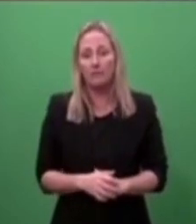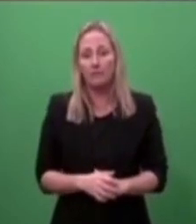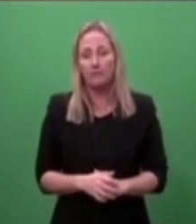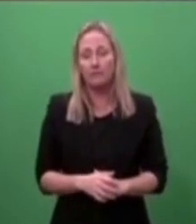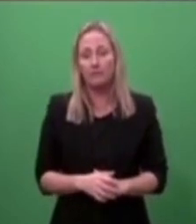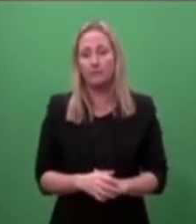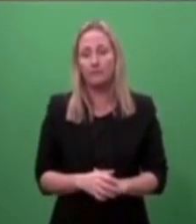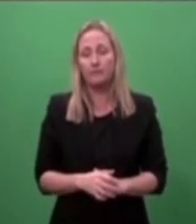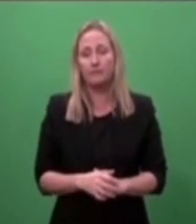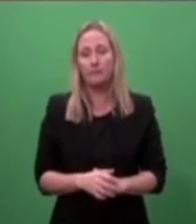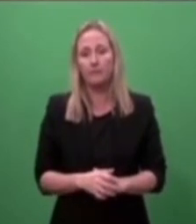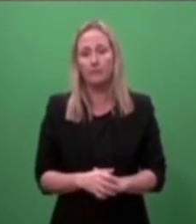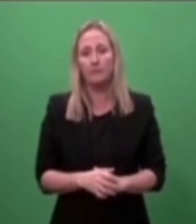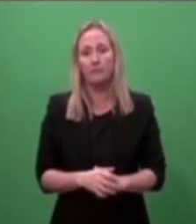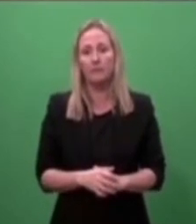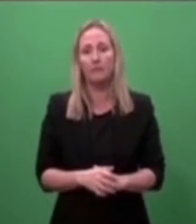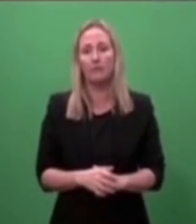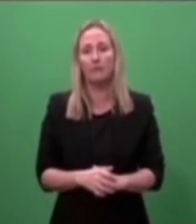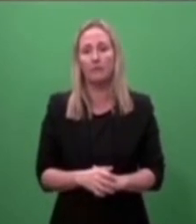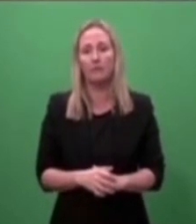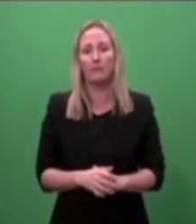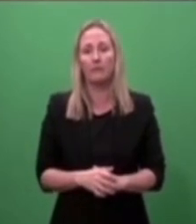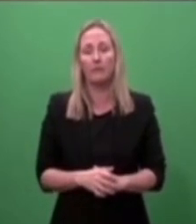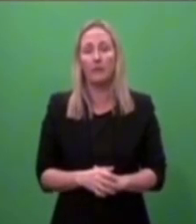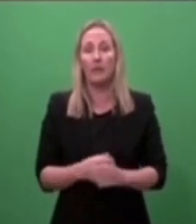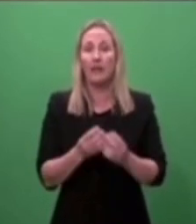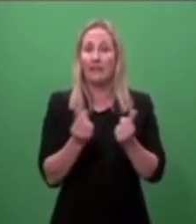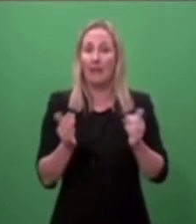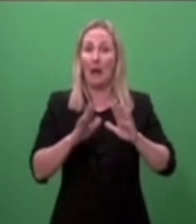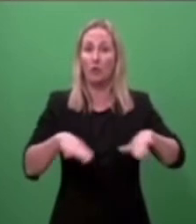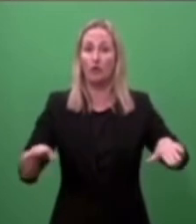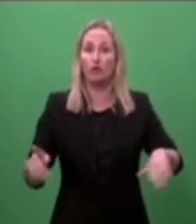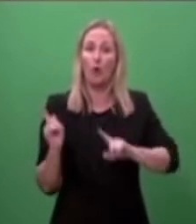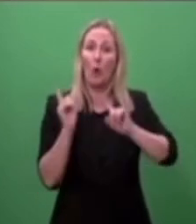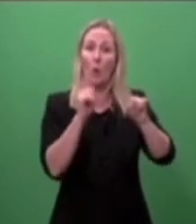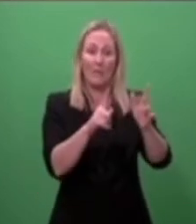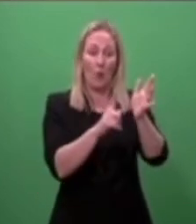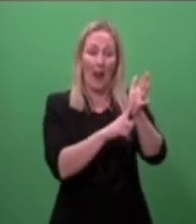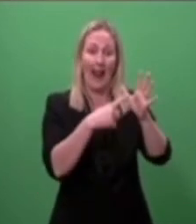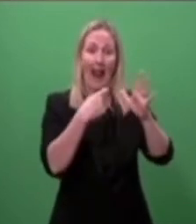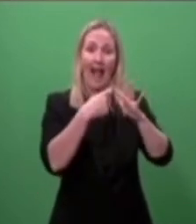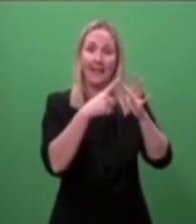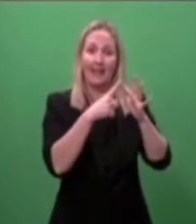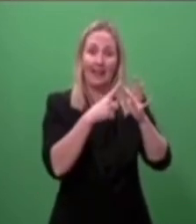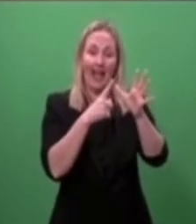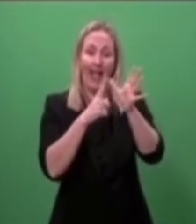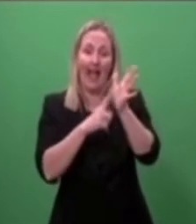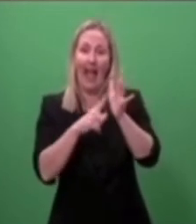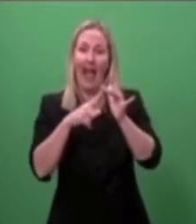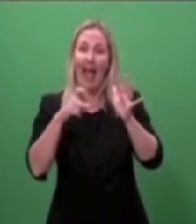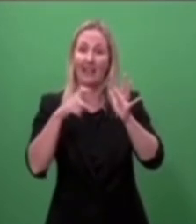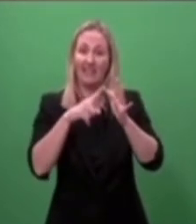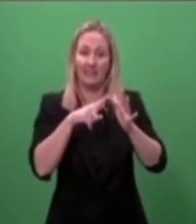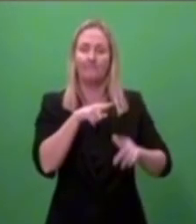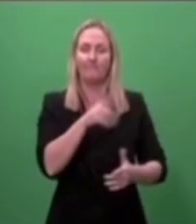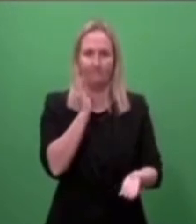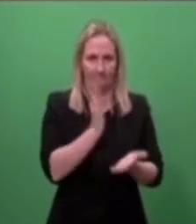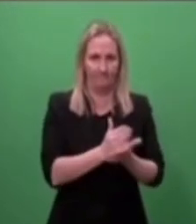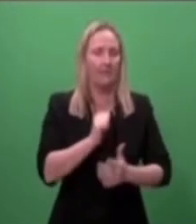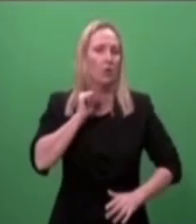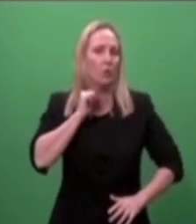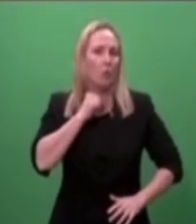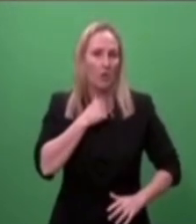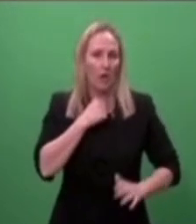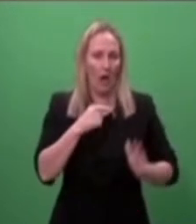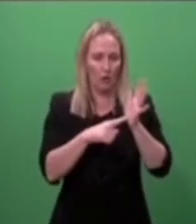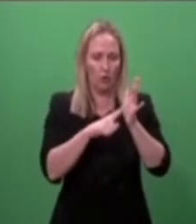Solicitor General, the children who were sent to Lake Alice went through torture. The unchecked power